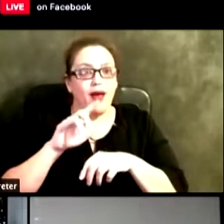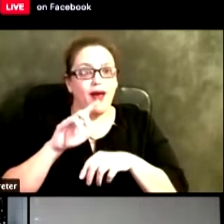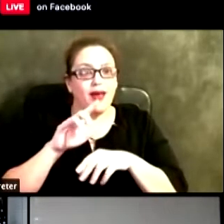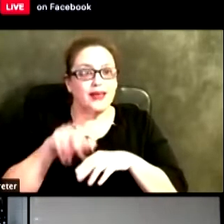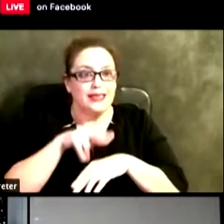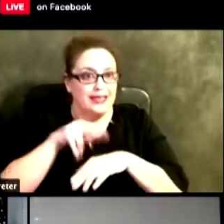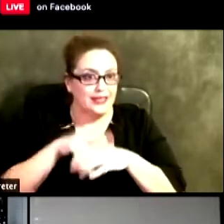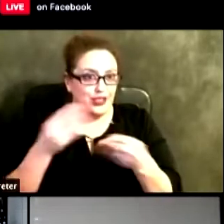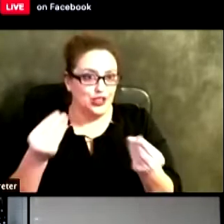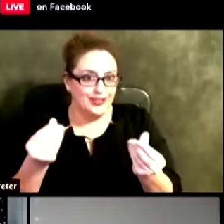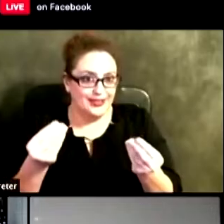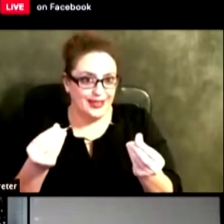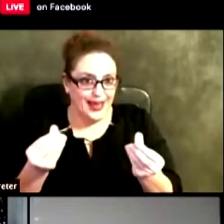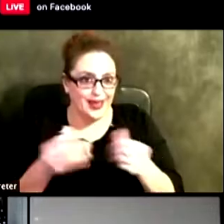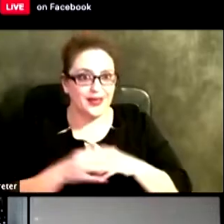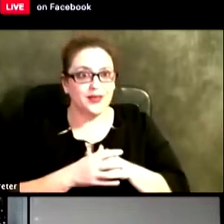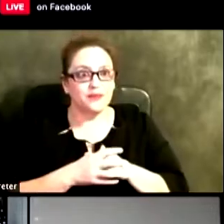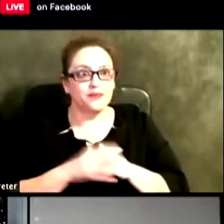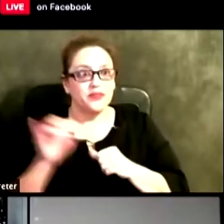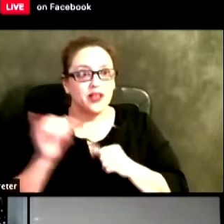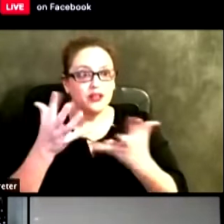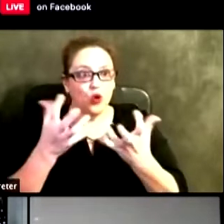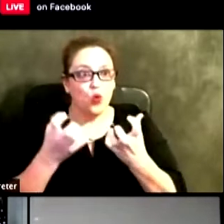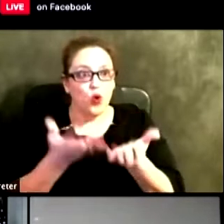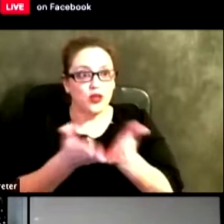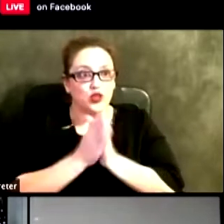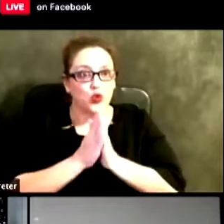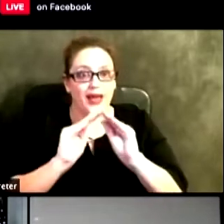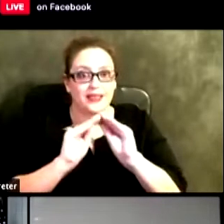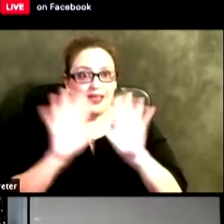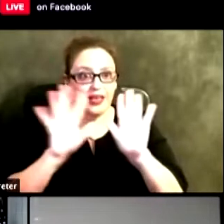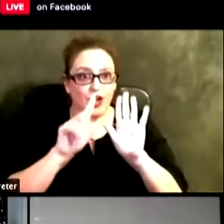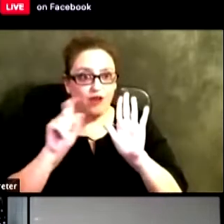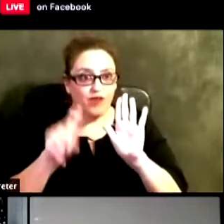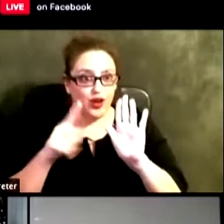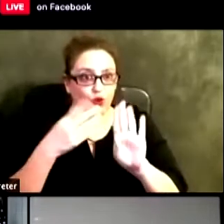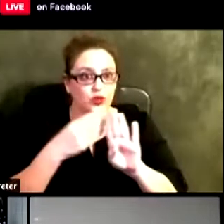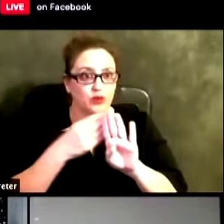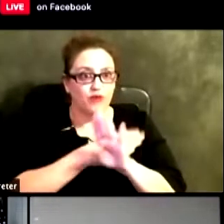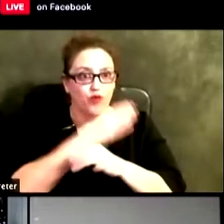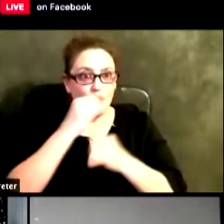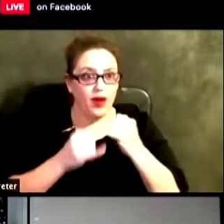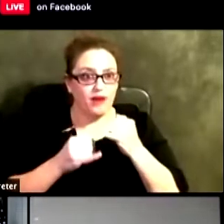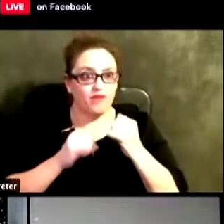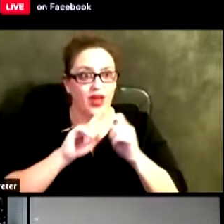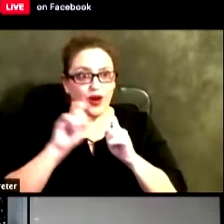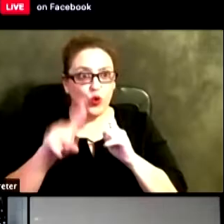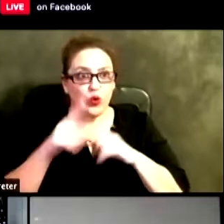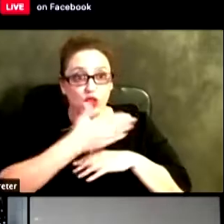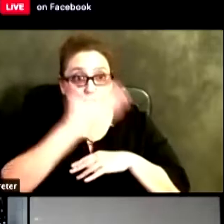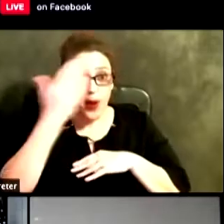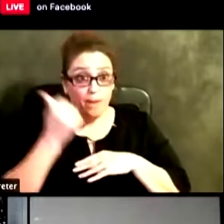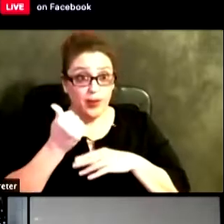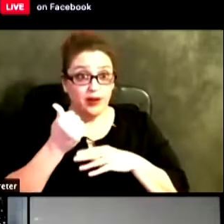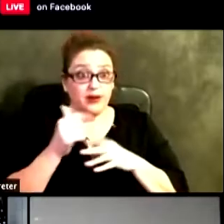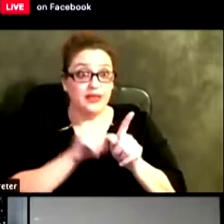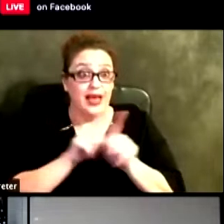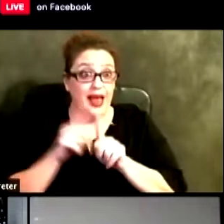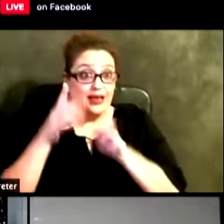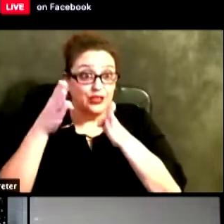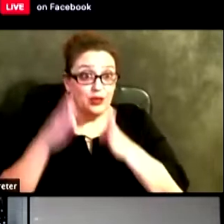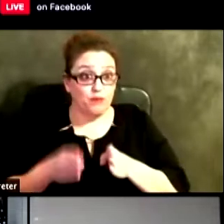I also wanted to ask a clarifying question before my final question, because as someone who's autistic